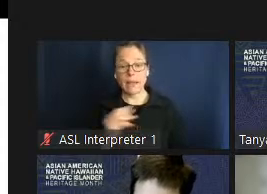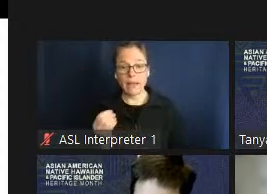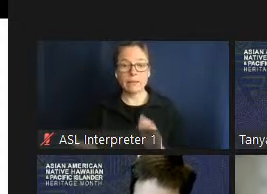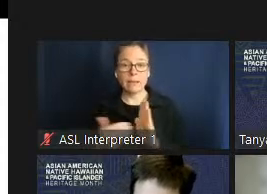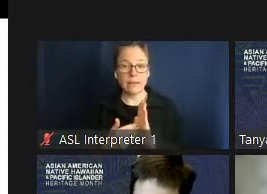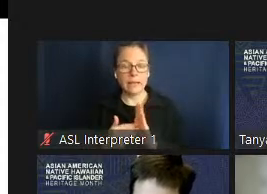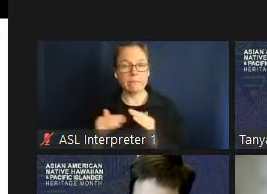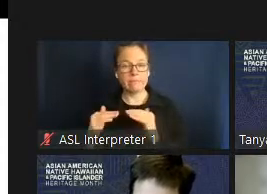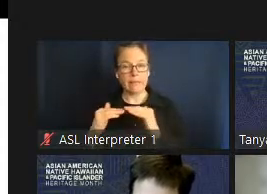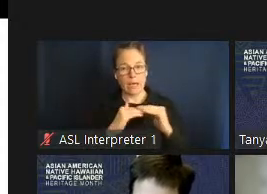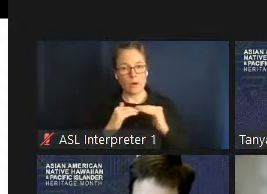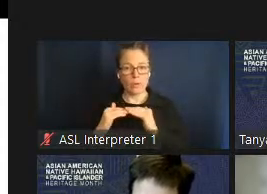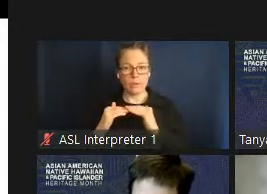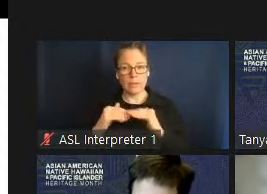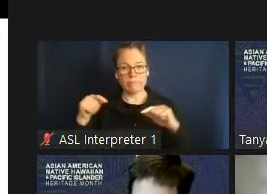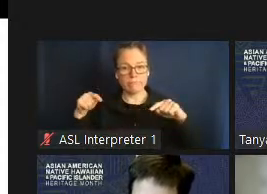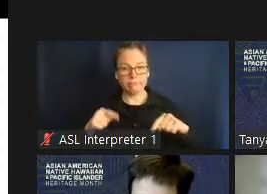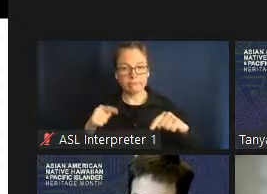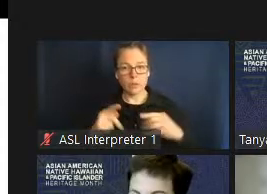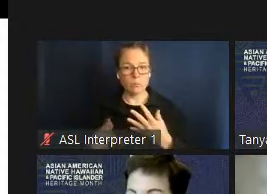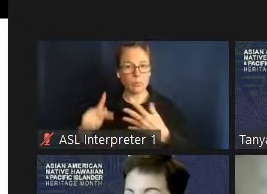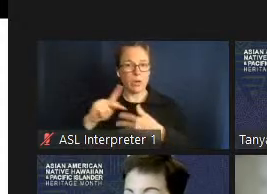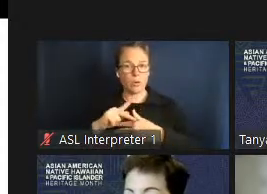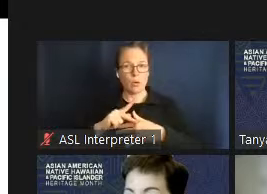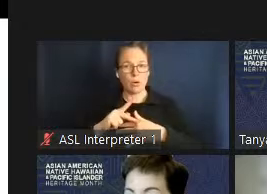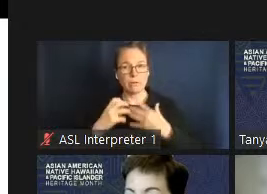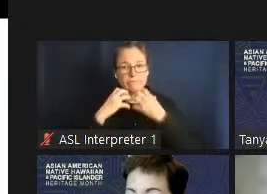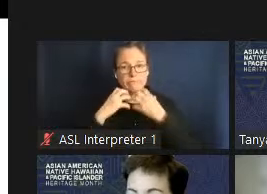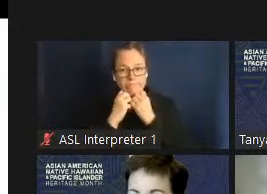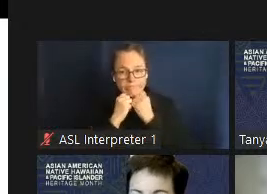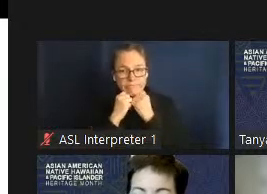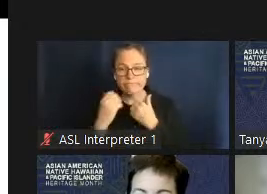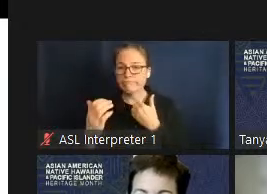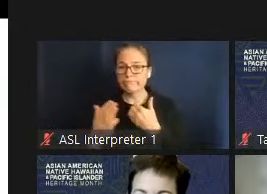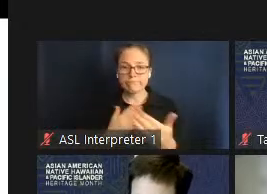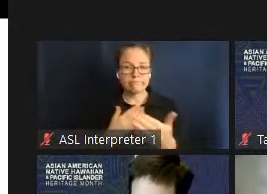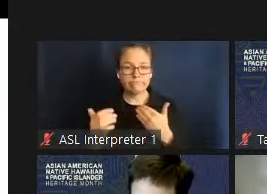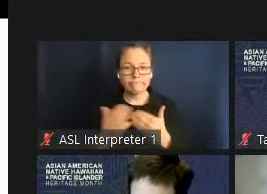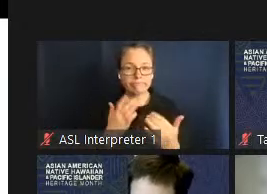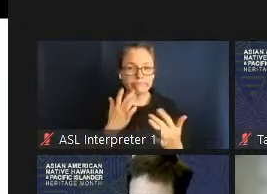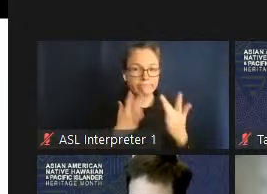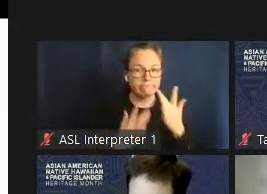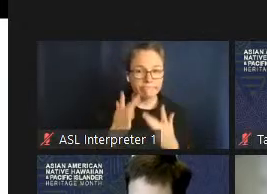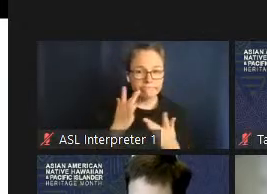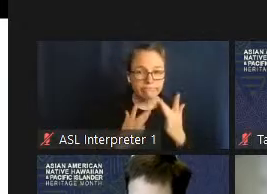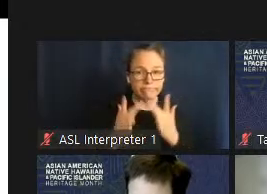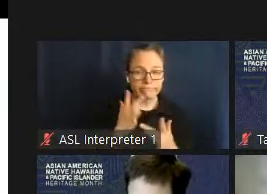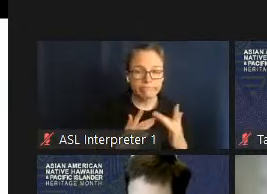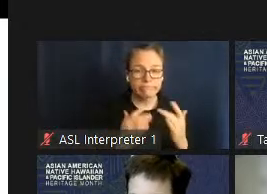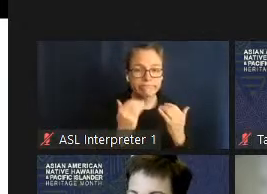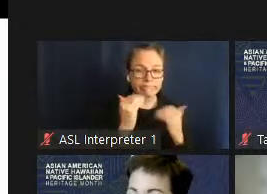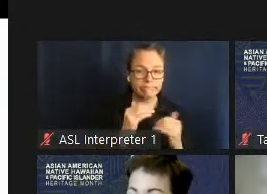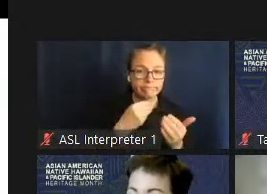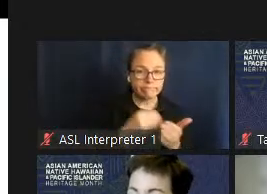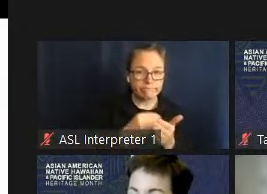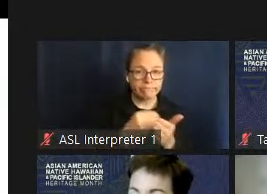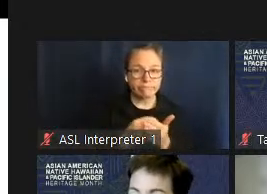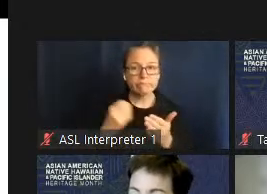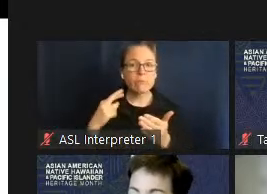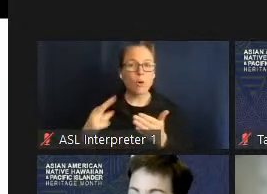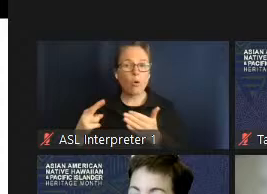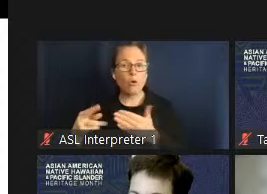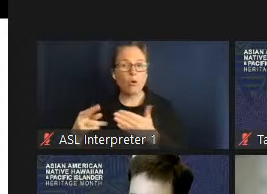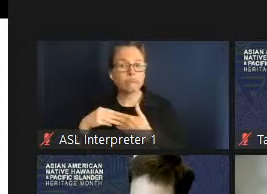a priority regardless of whether we're in a lean time with a constraint budget or whether we are in